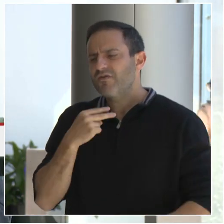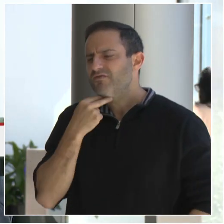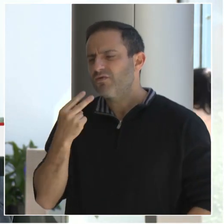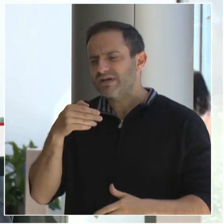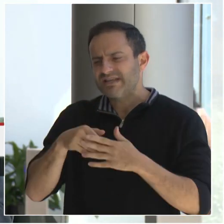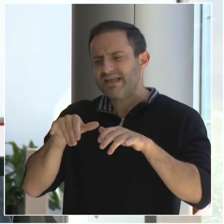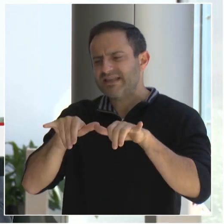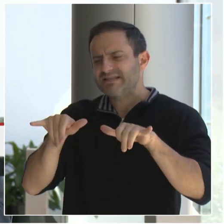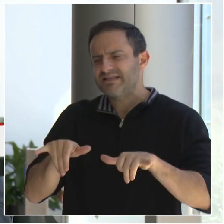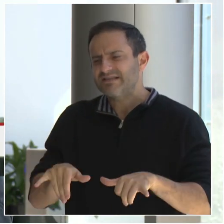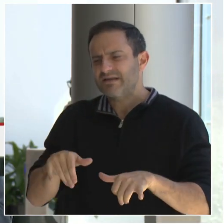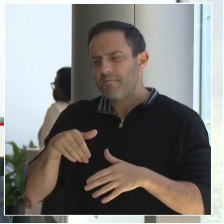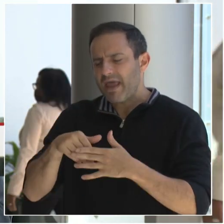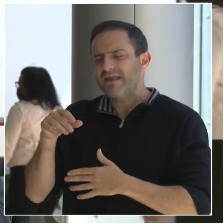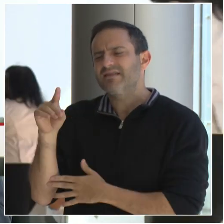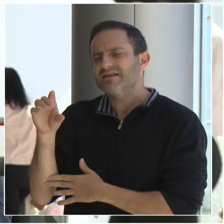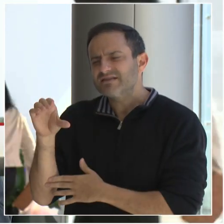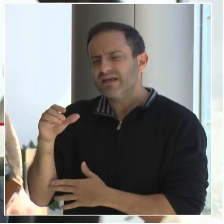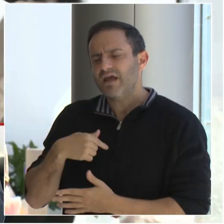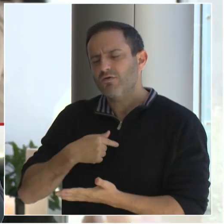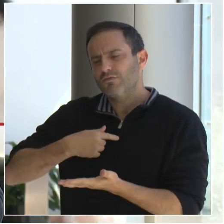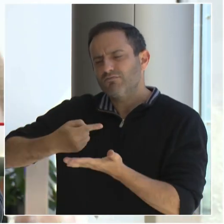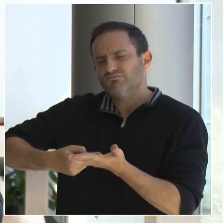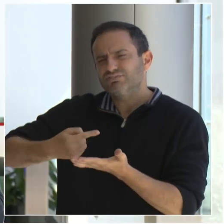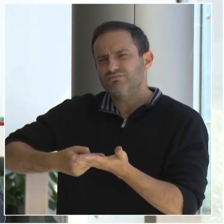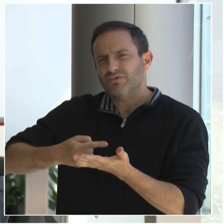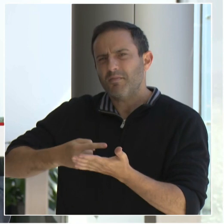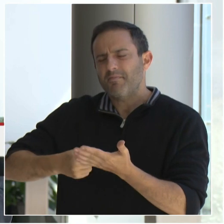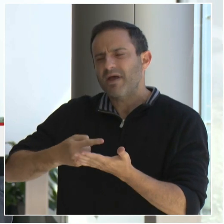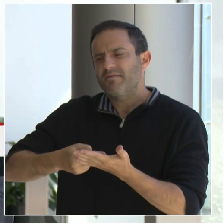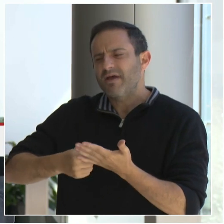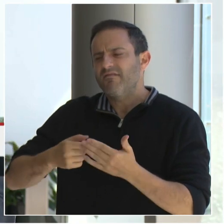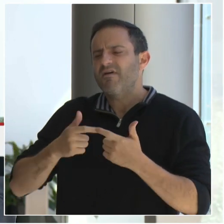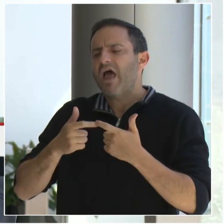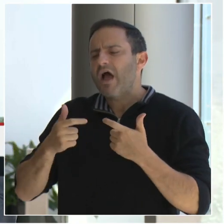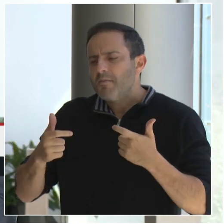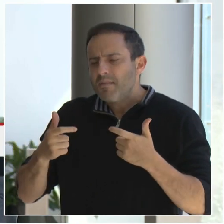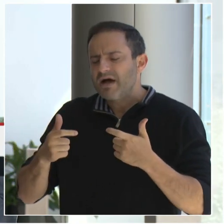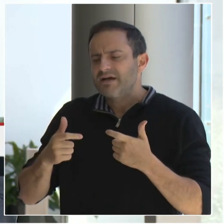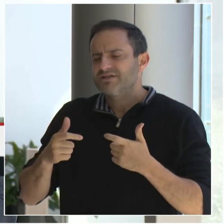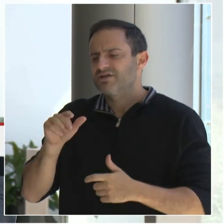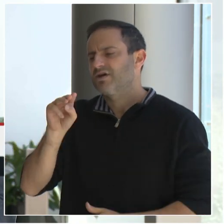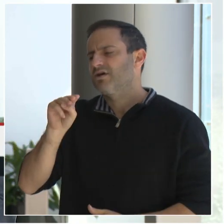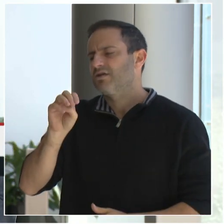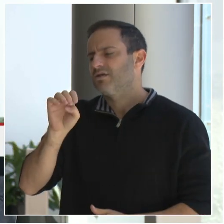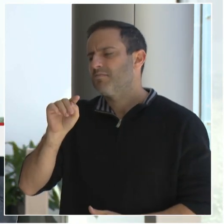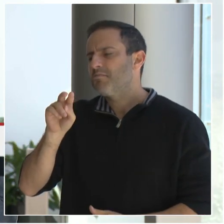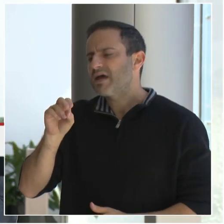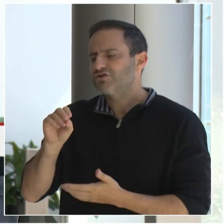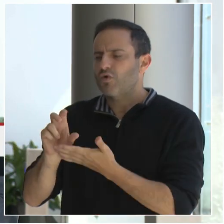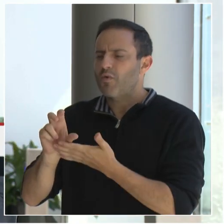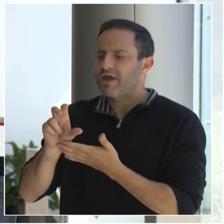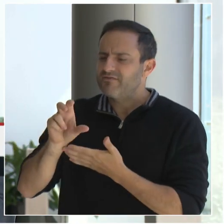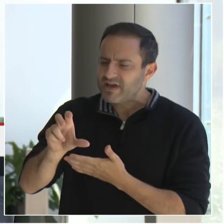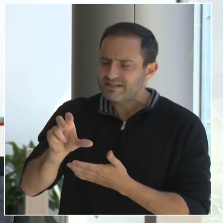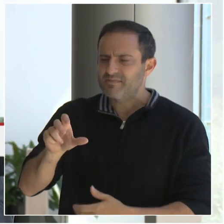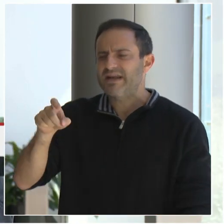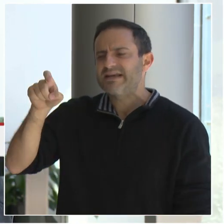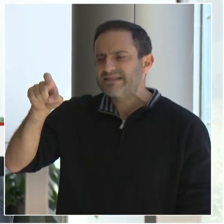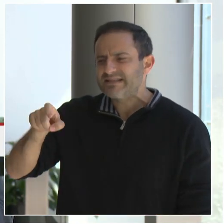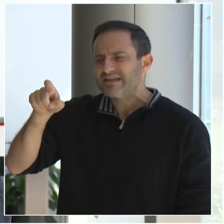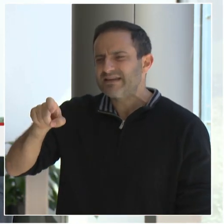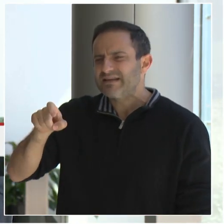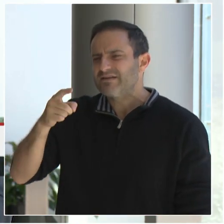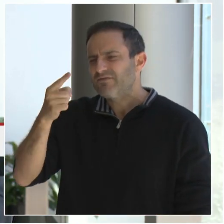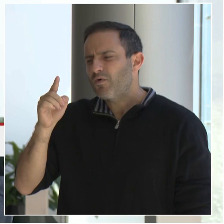district about talking about how much the Metro investment is indeed necessary for the